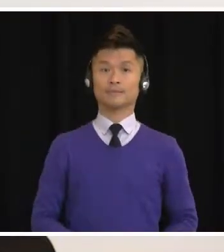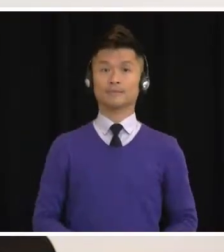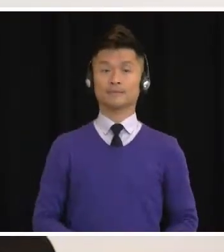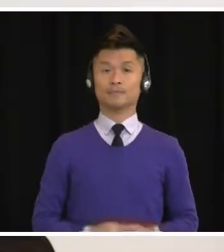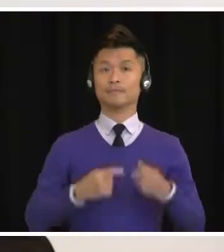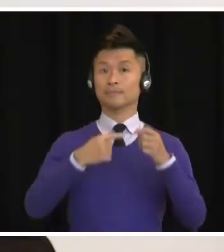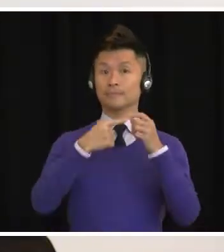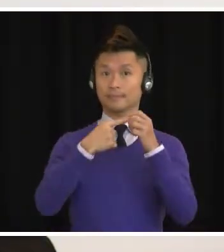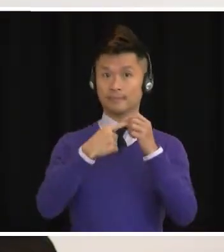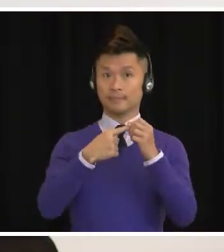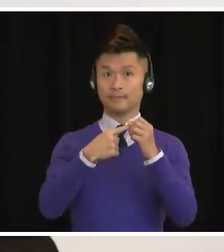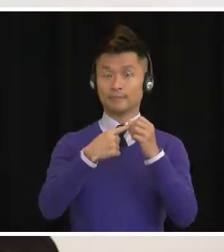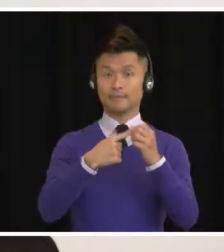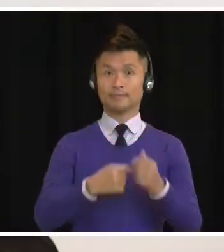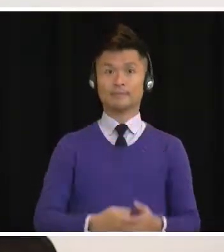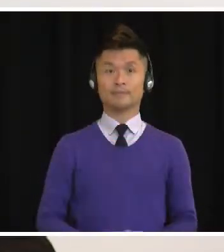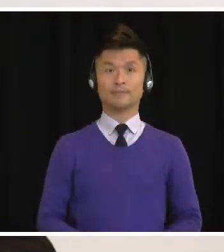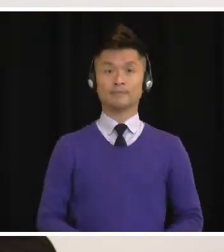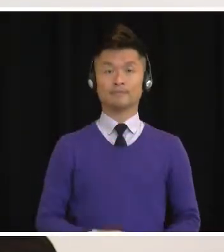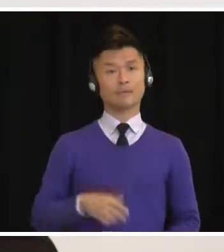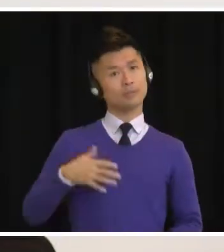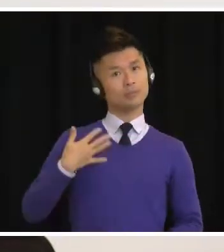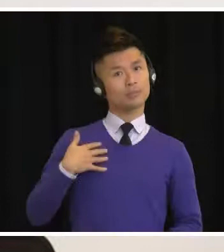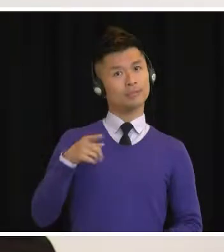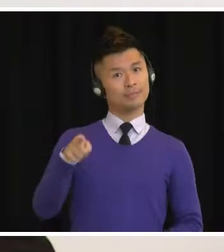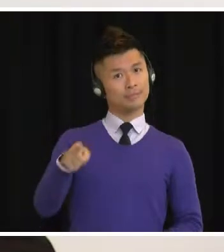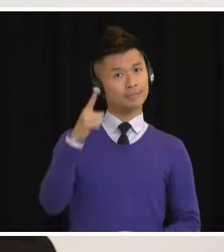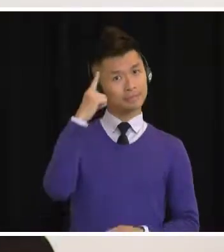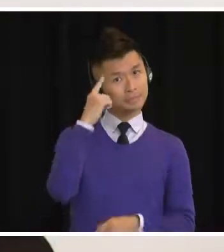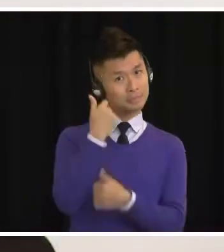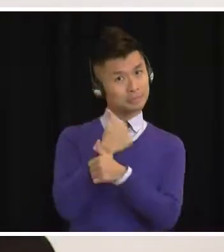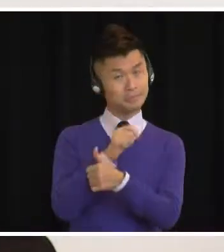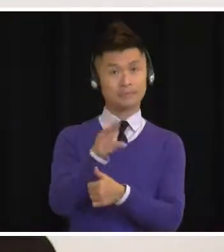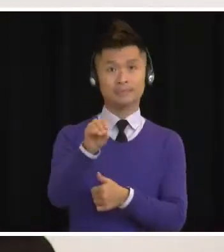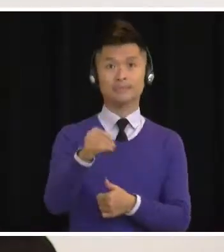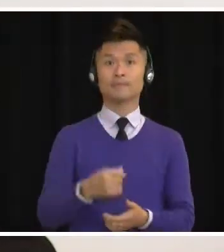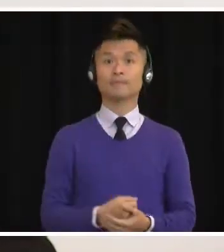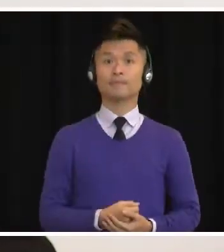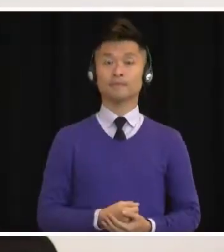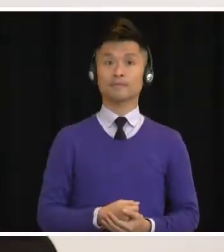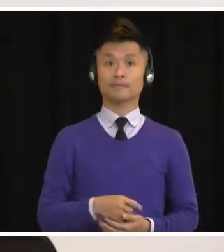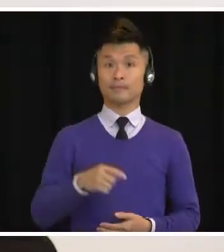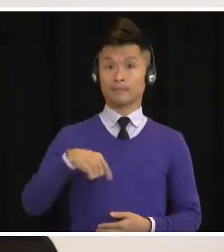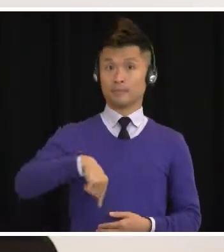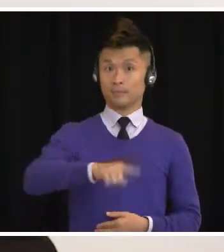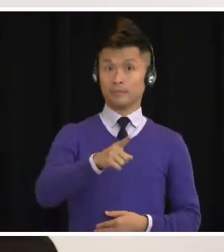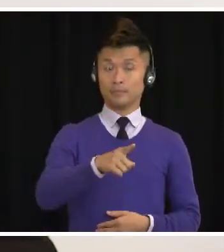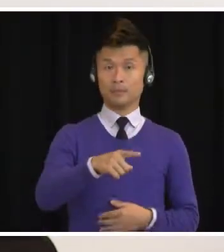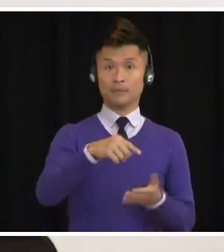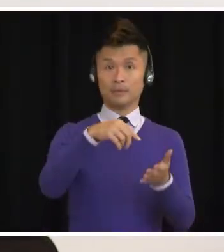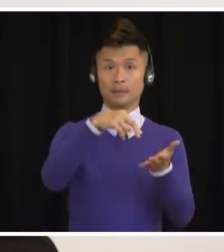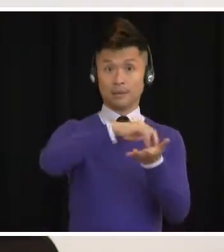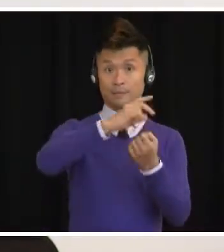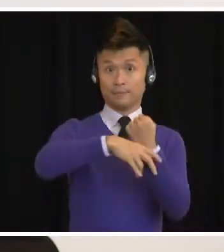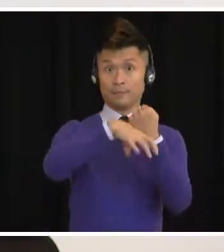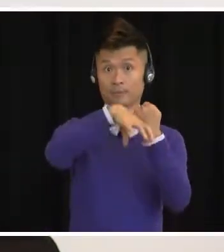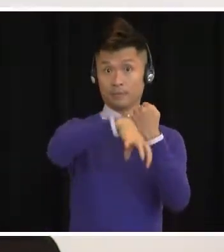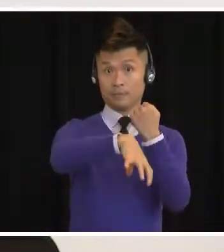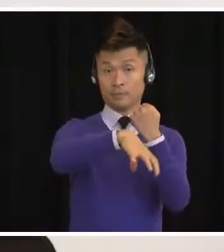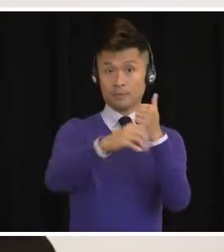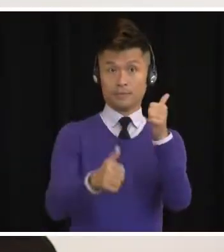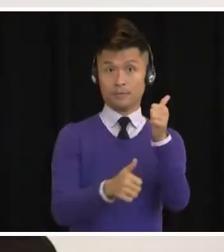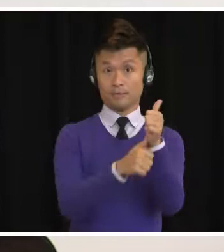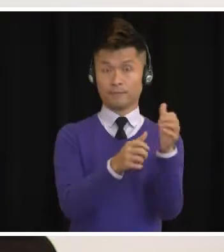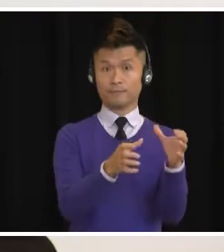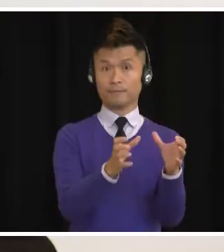you have considered to establish a special committee in the legislative yuan that is special